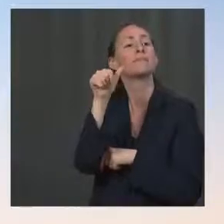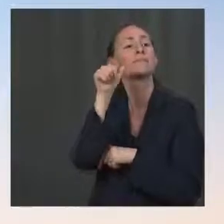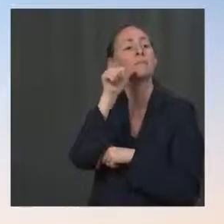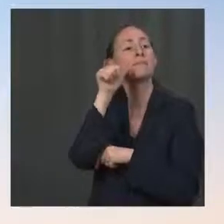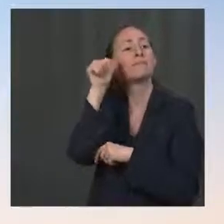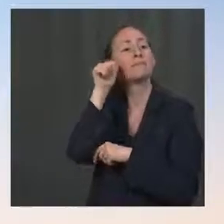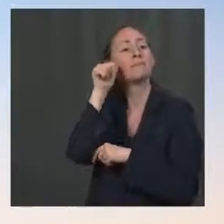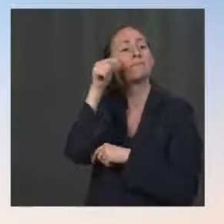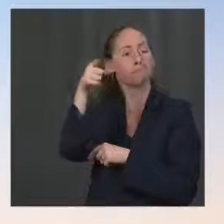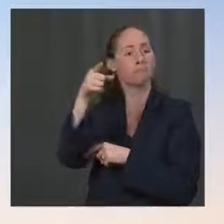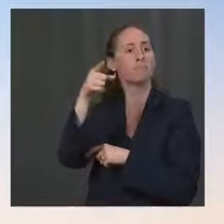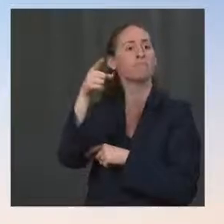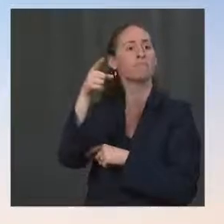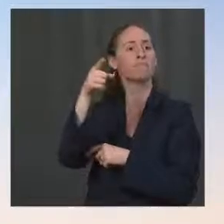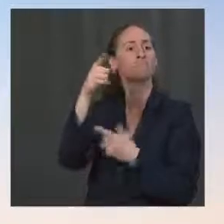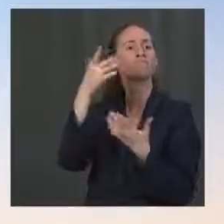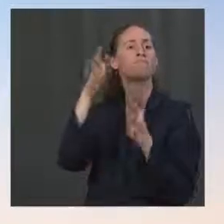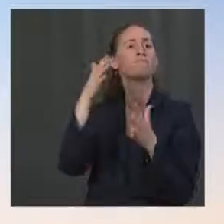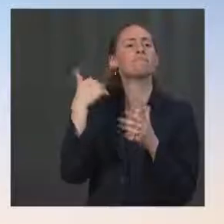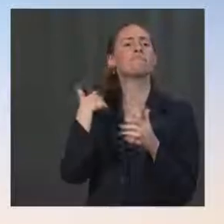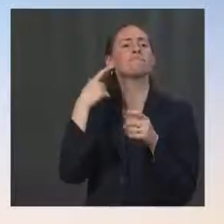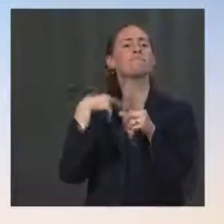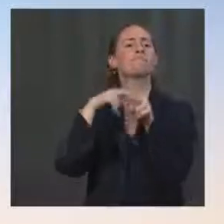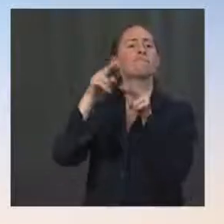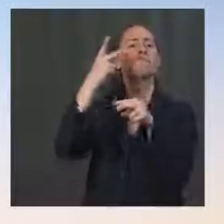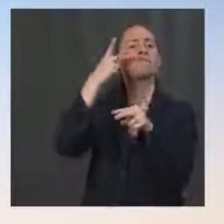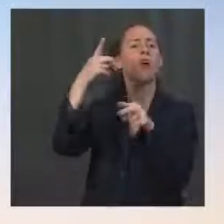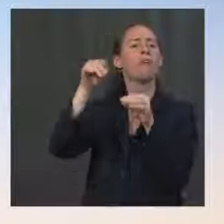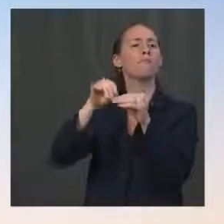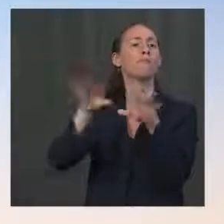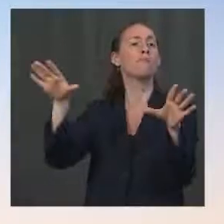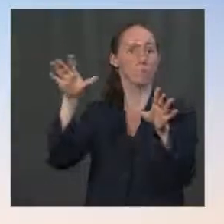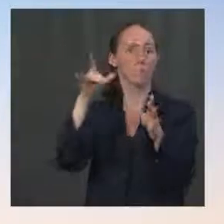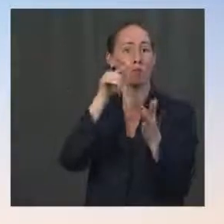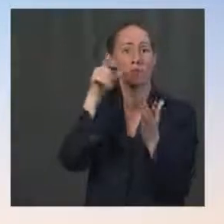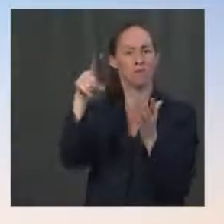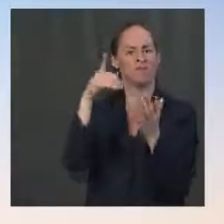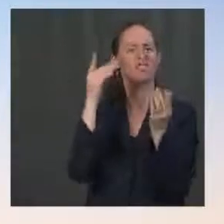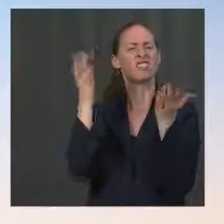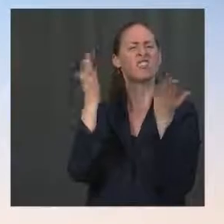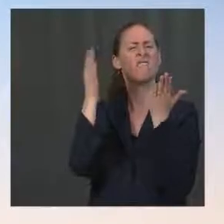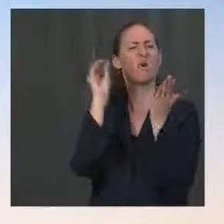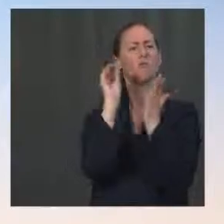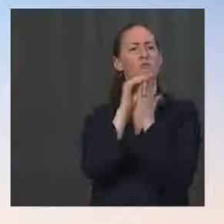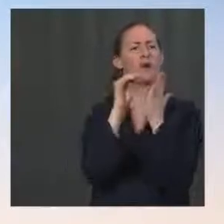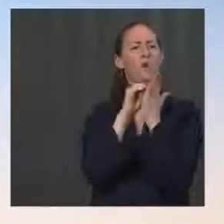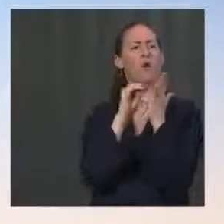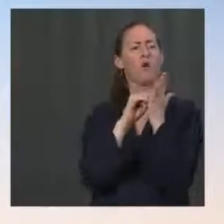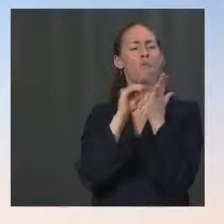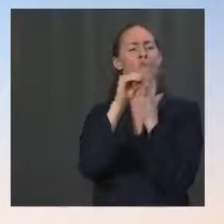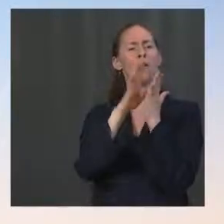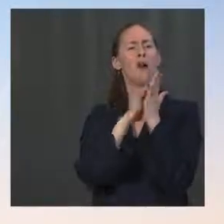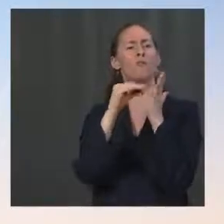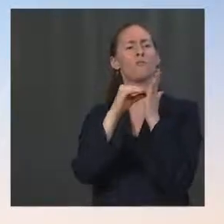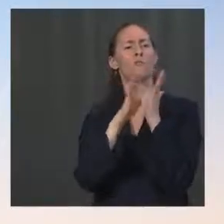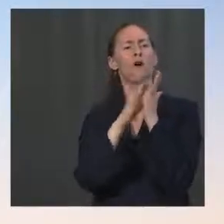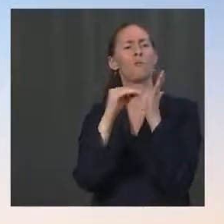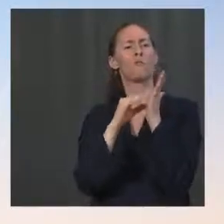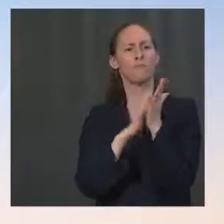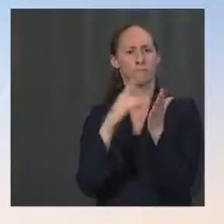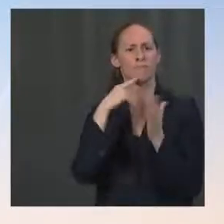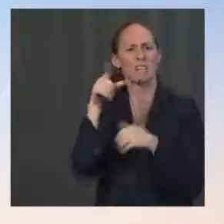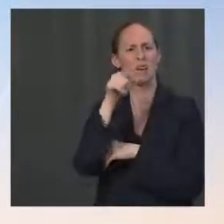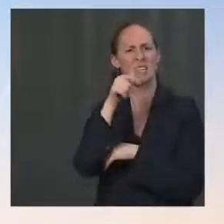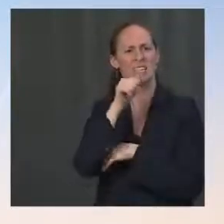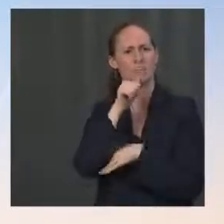Service records on dog bites involving the first dog, Major. One email said that Secret Service agents were bitten every single day for 8